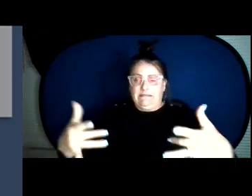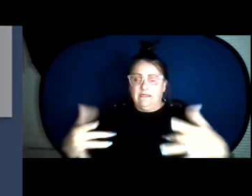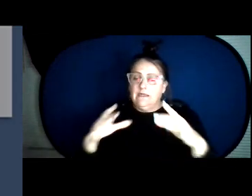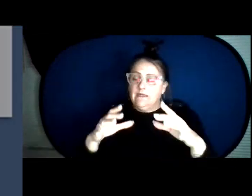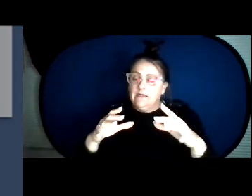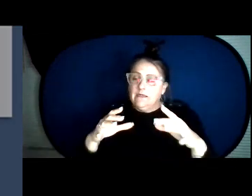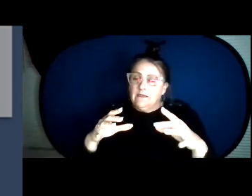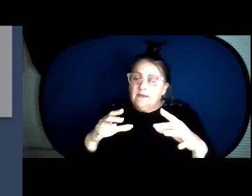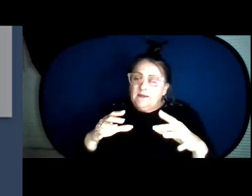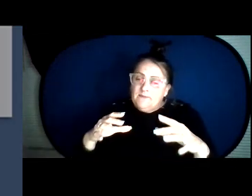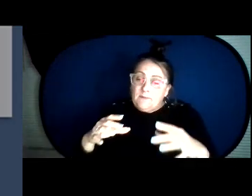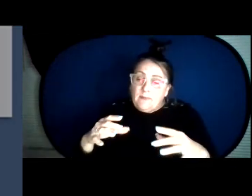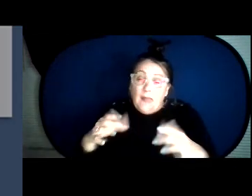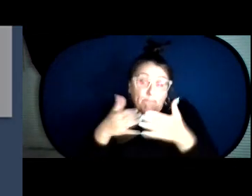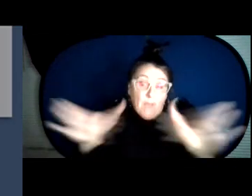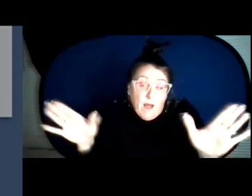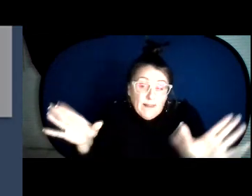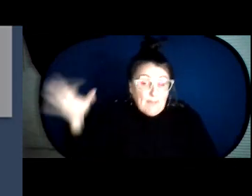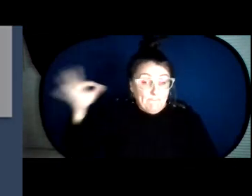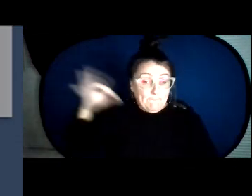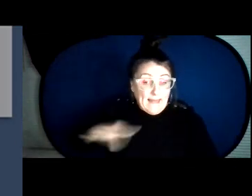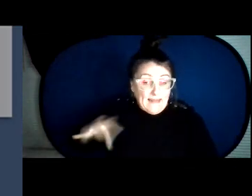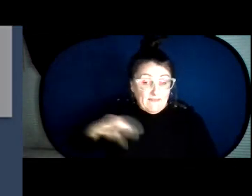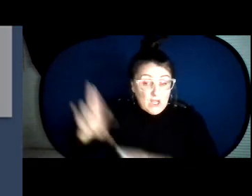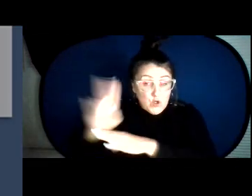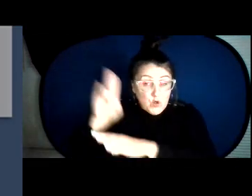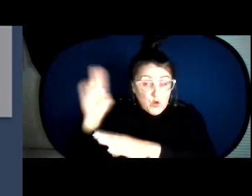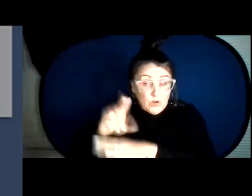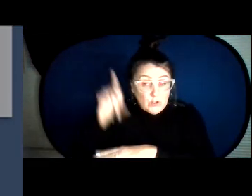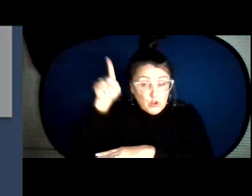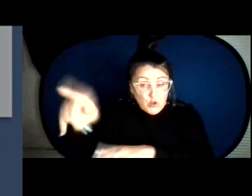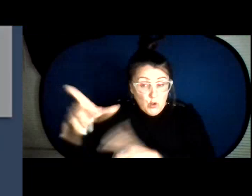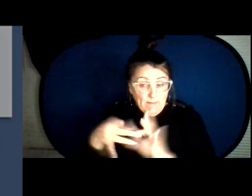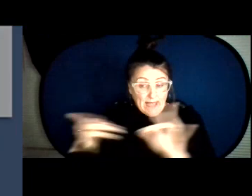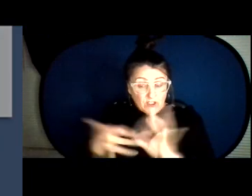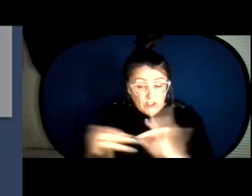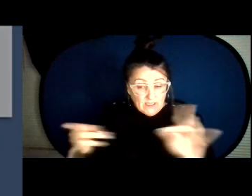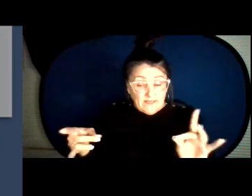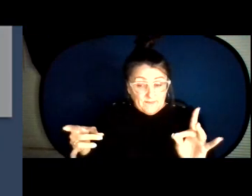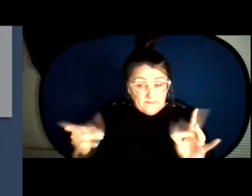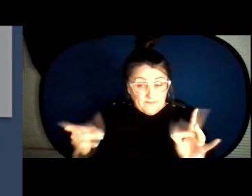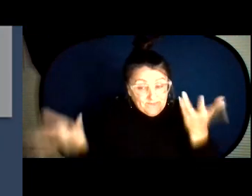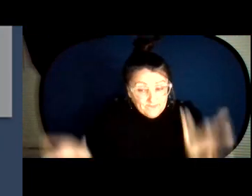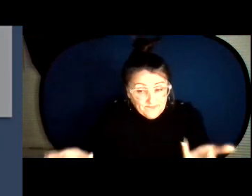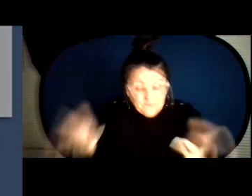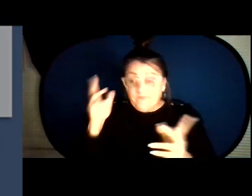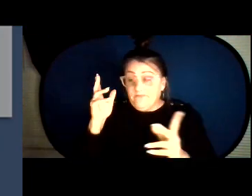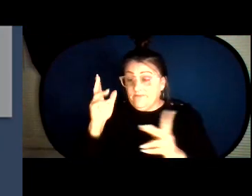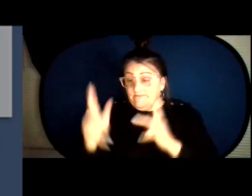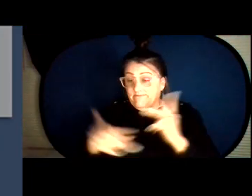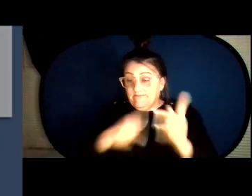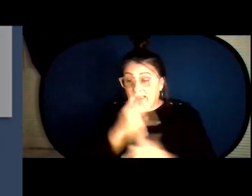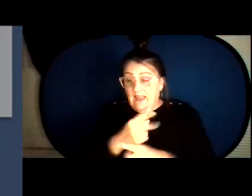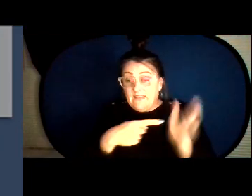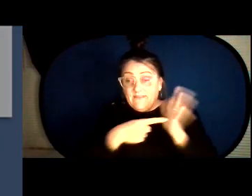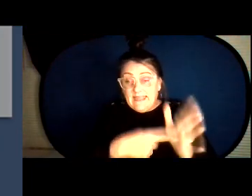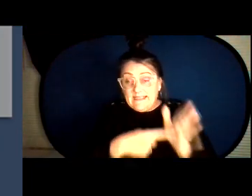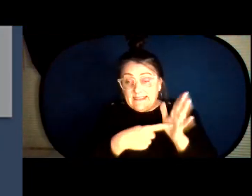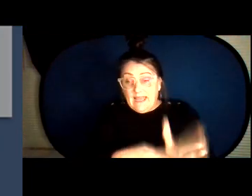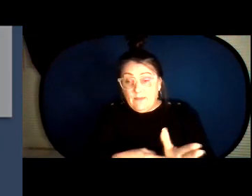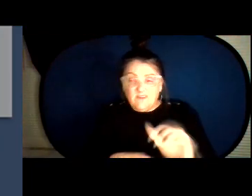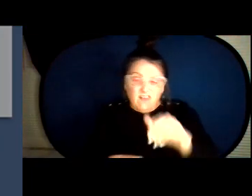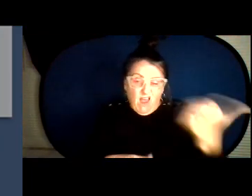inducing publicly beneficial uses like those that you have mentioned and like the kinds of case examples that other sister agencies